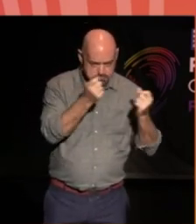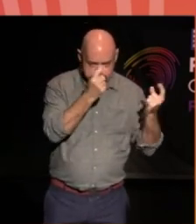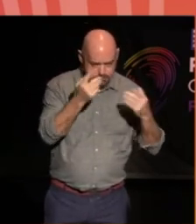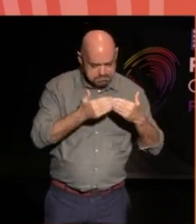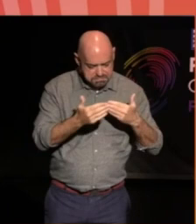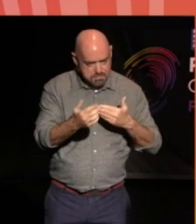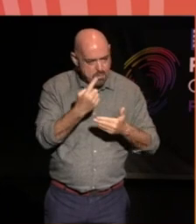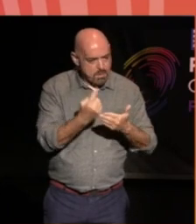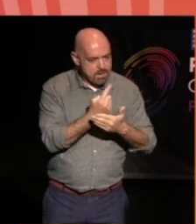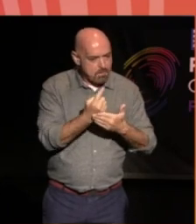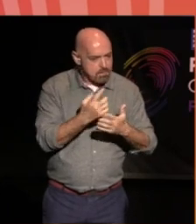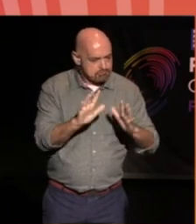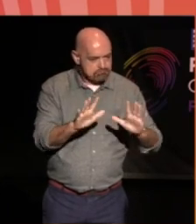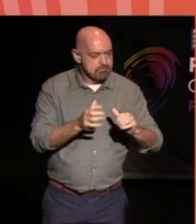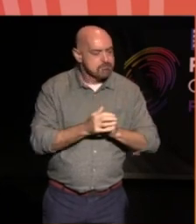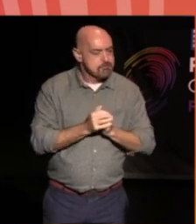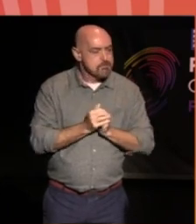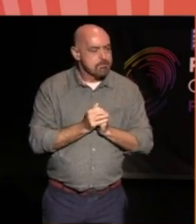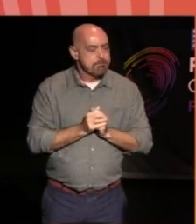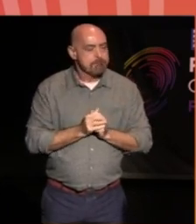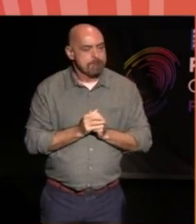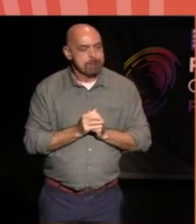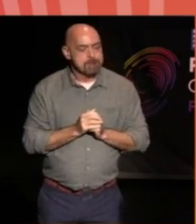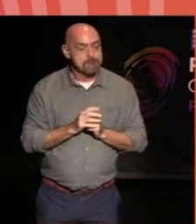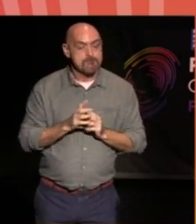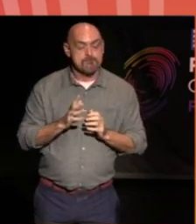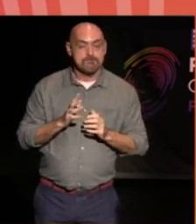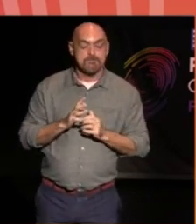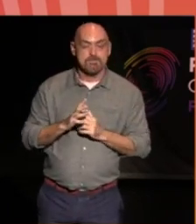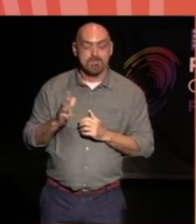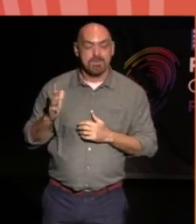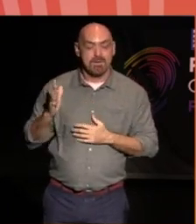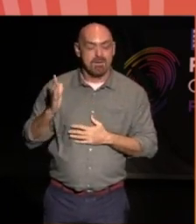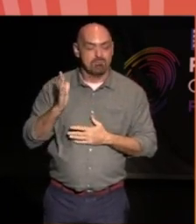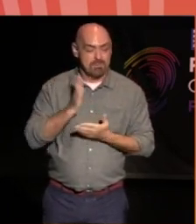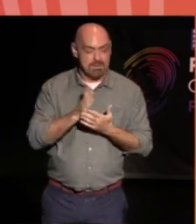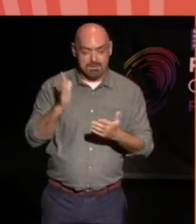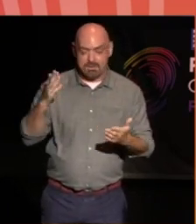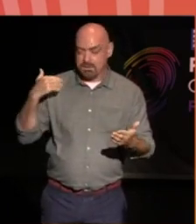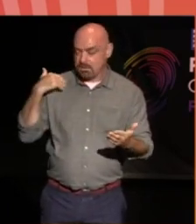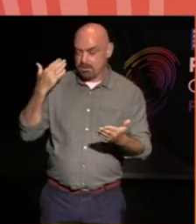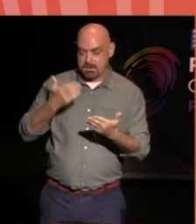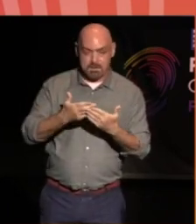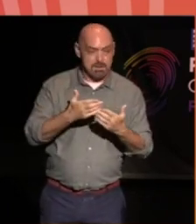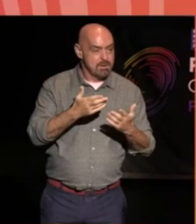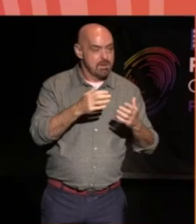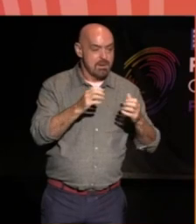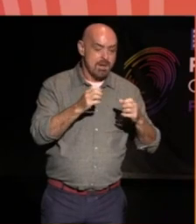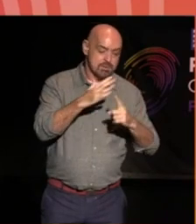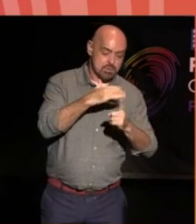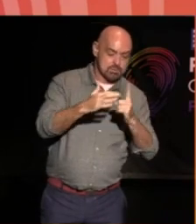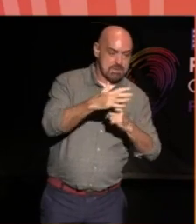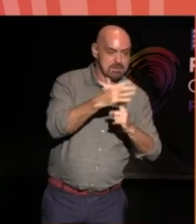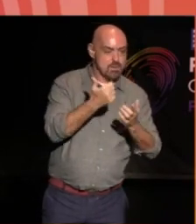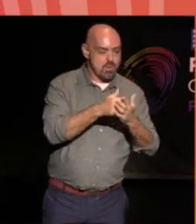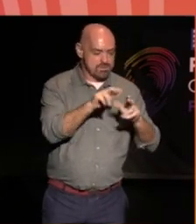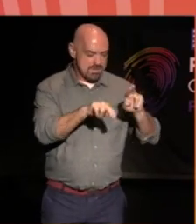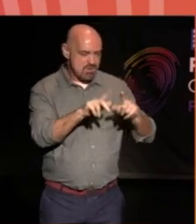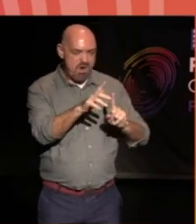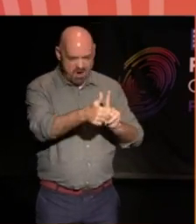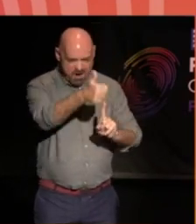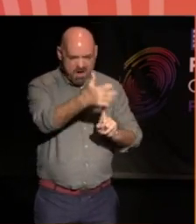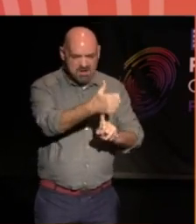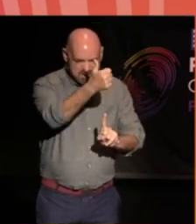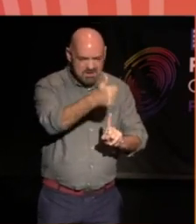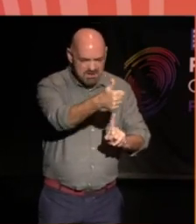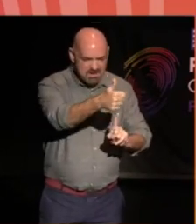hour or so, I think that the context is that for so long, we've measured success in society in financial terms, not in the